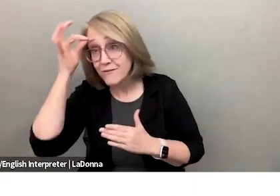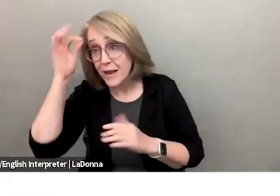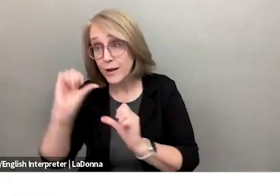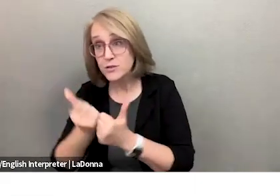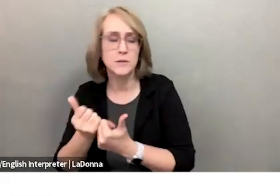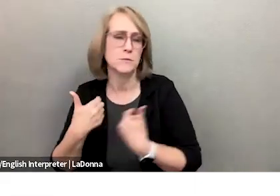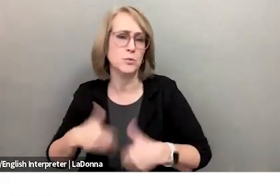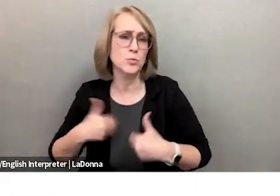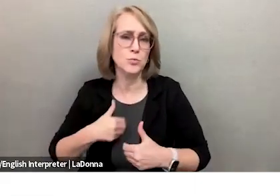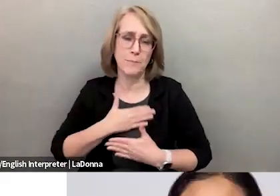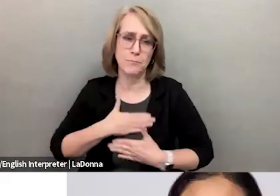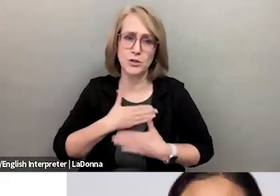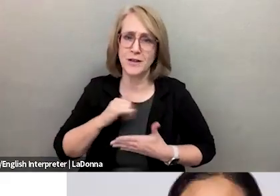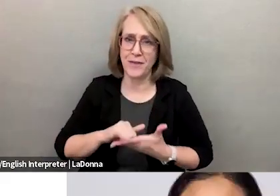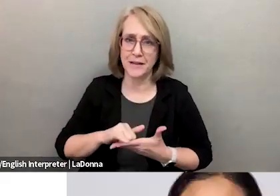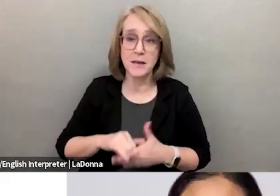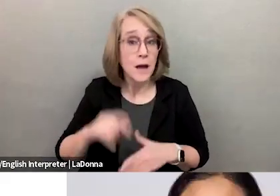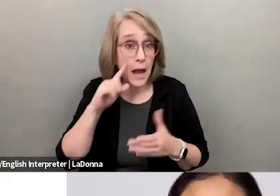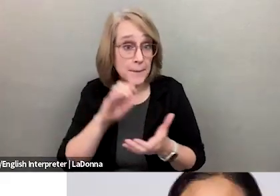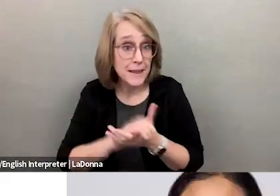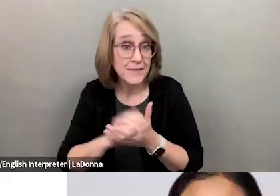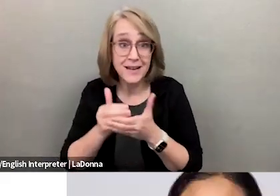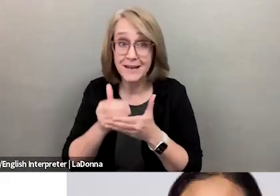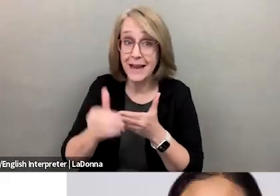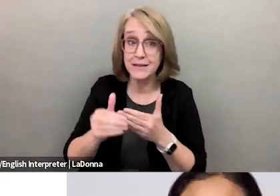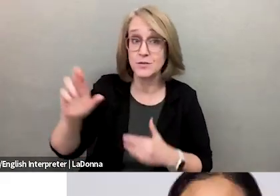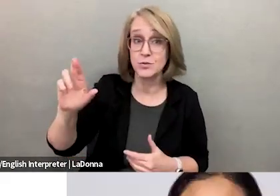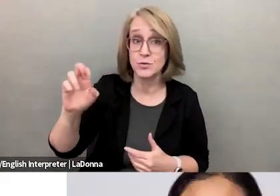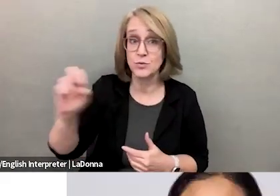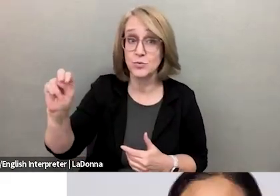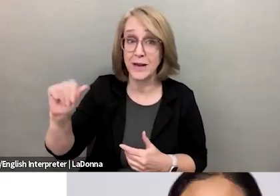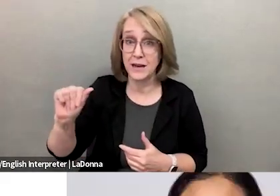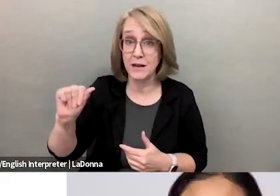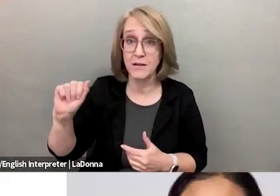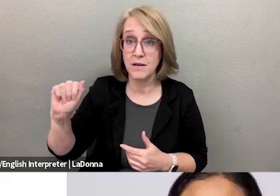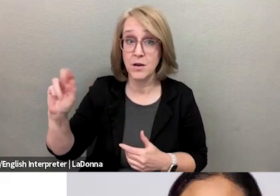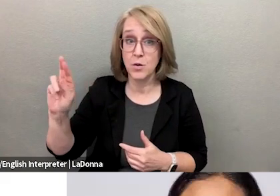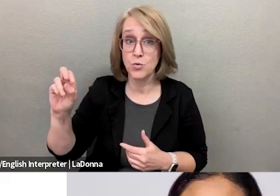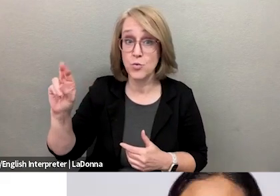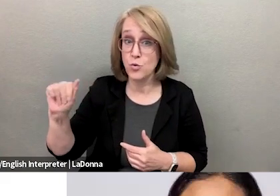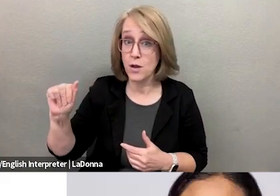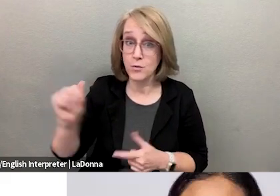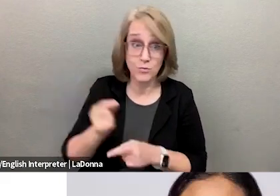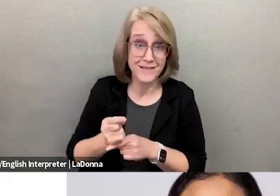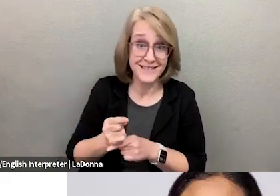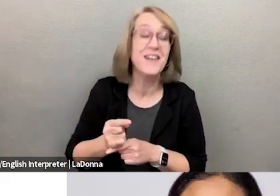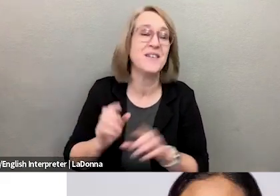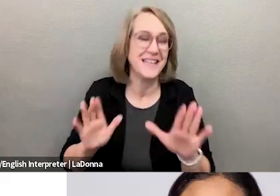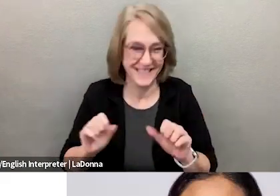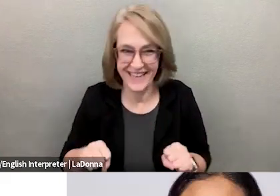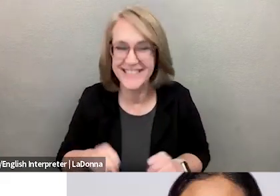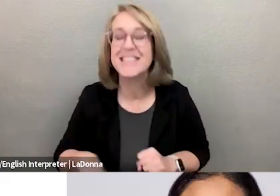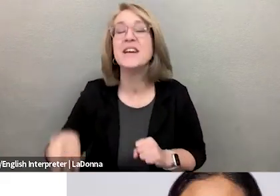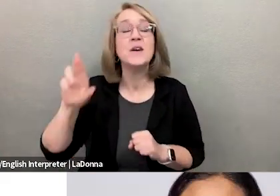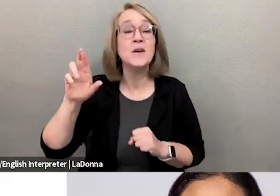that. I believe that Rena Aurora is going to be our next speaker. Rena, is that correct? Yes. So Rena is the